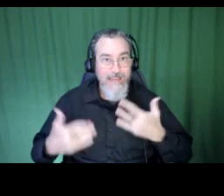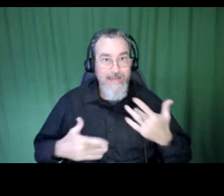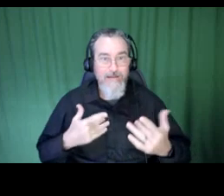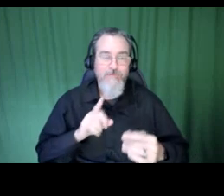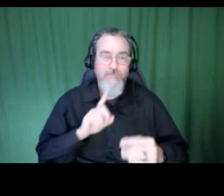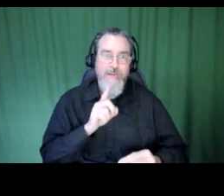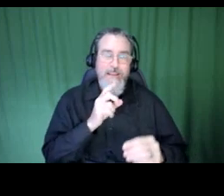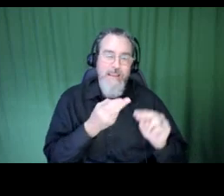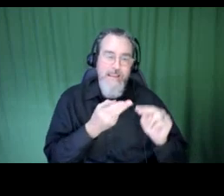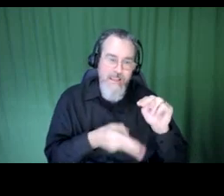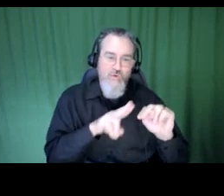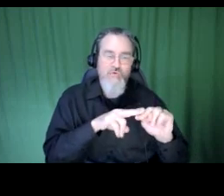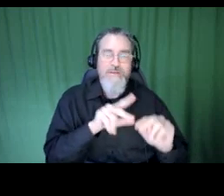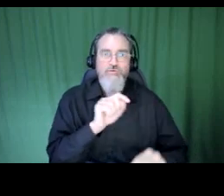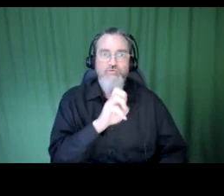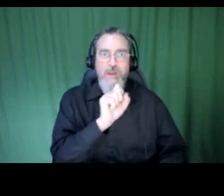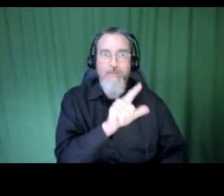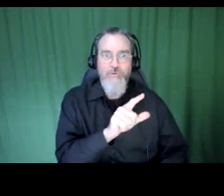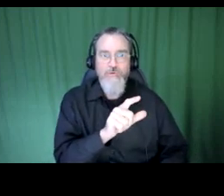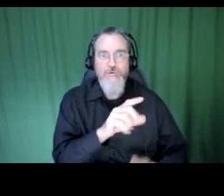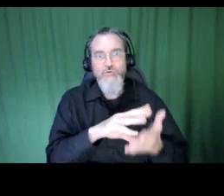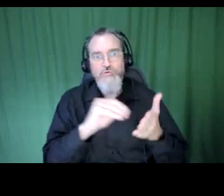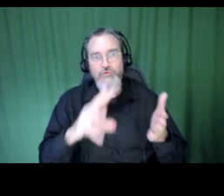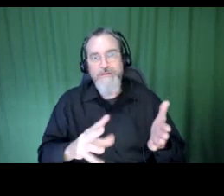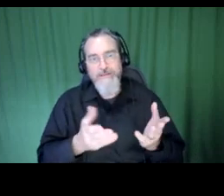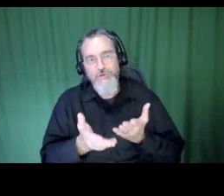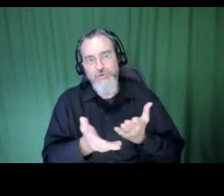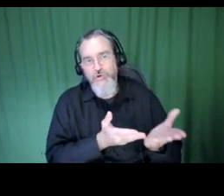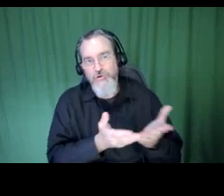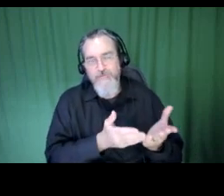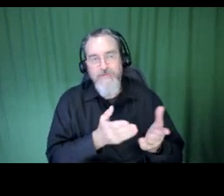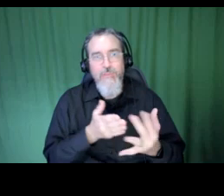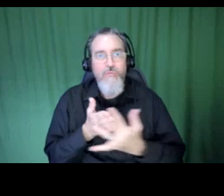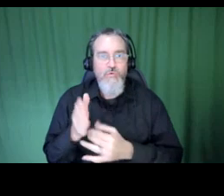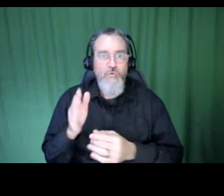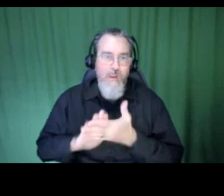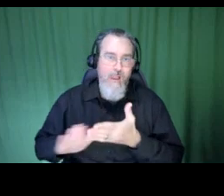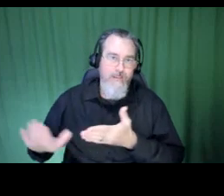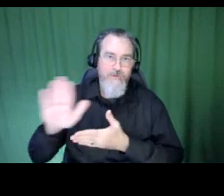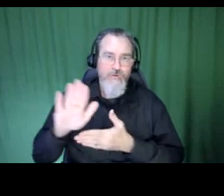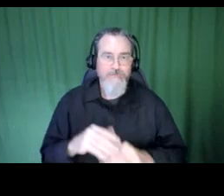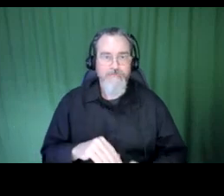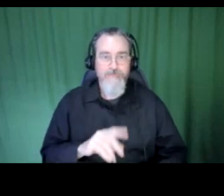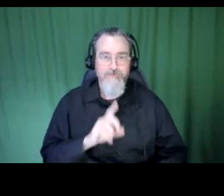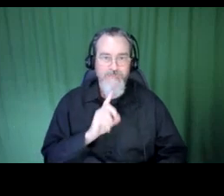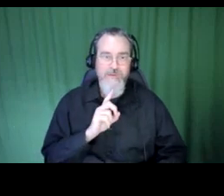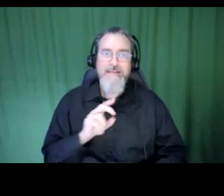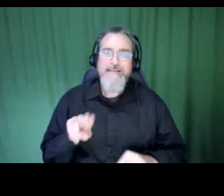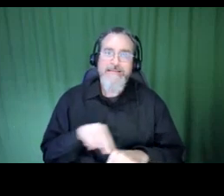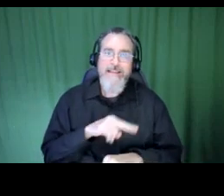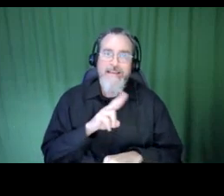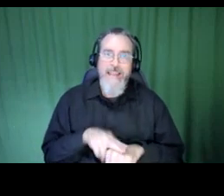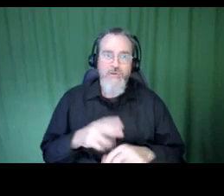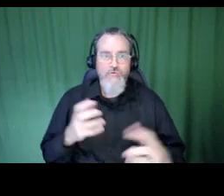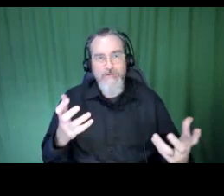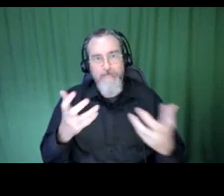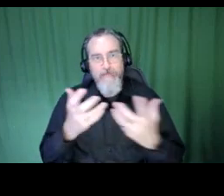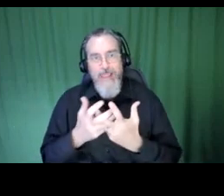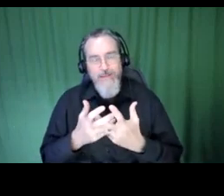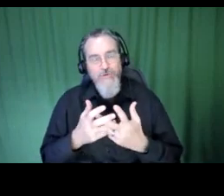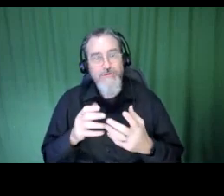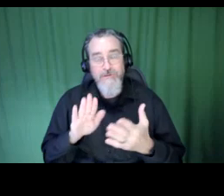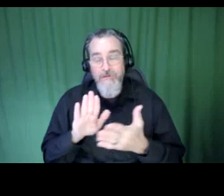the number of tribal students served by our community colleges. Is a natural matchup of place with community colleges and tribal communities.